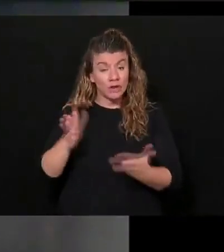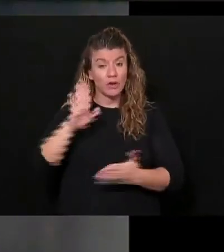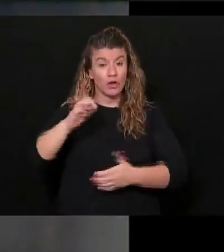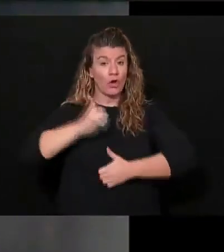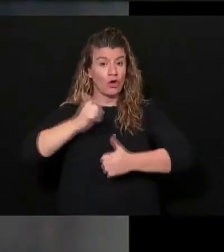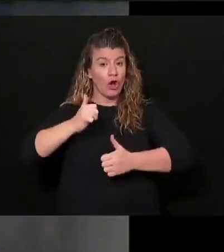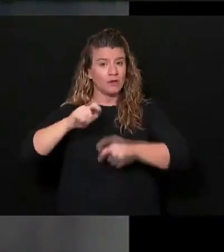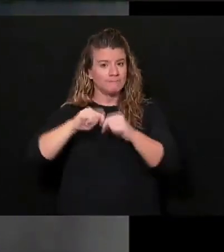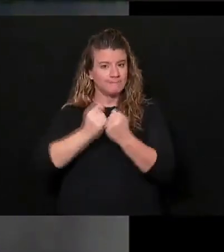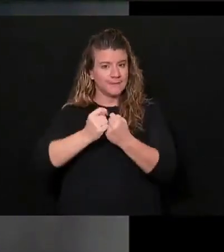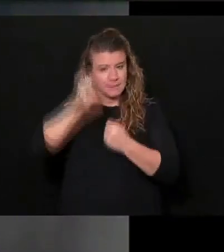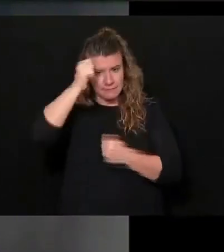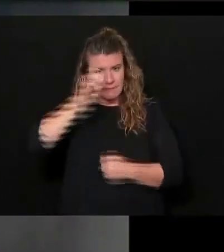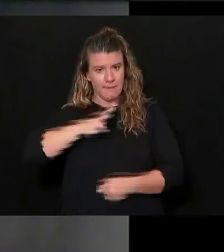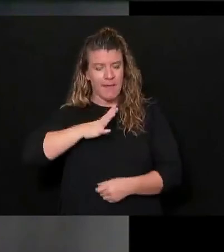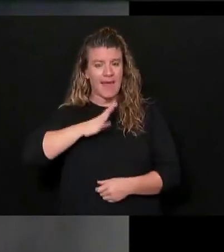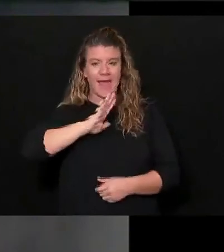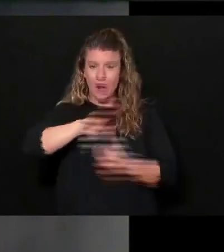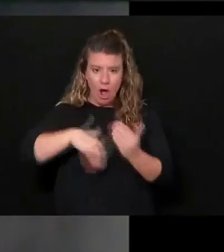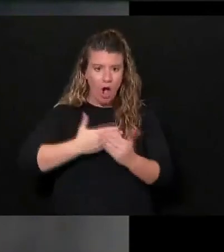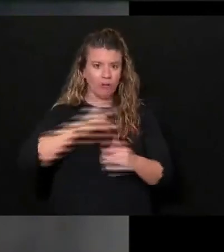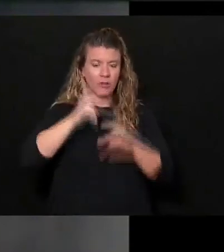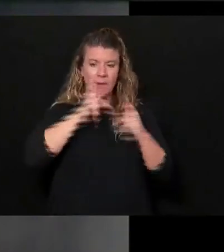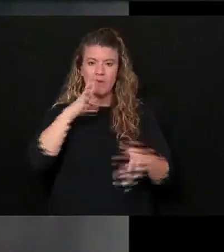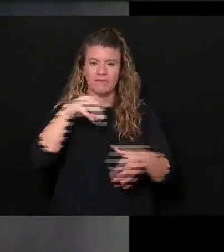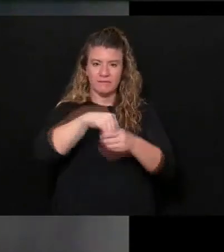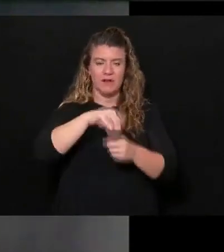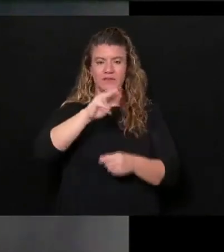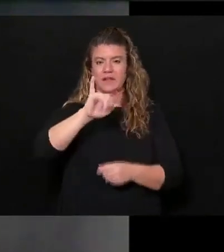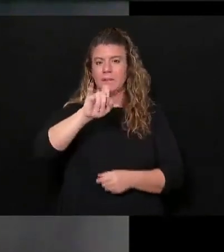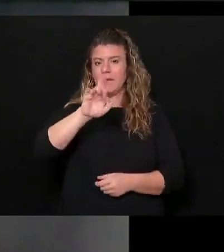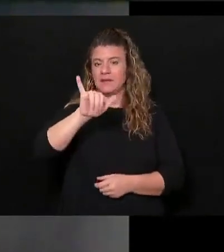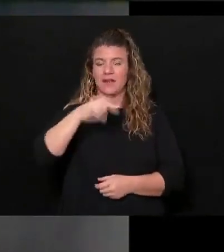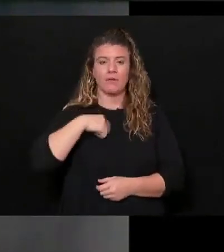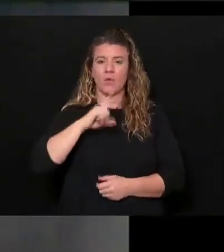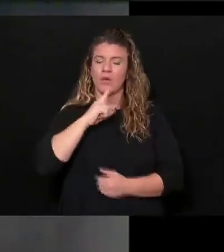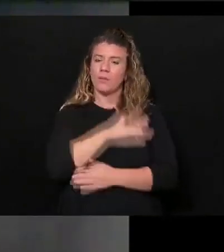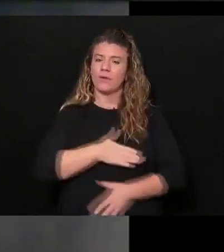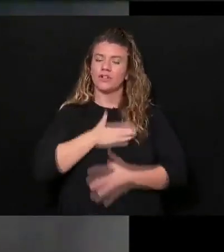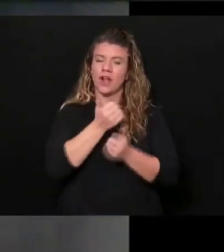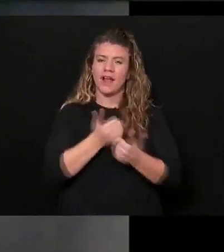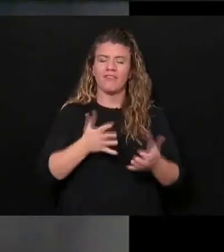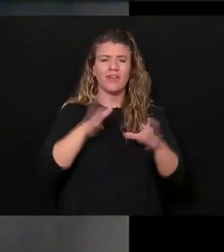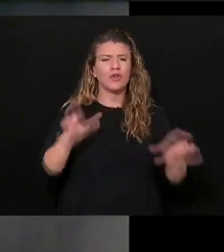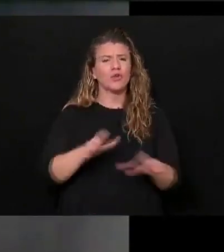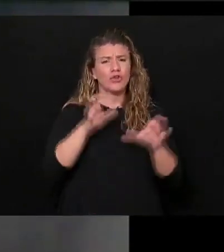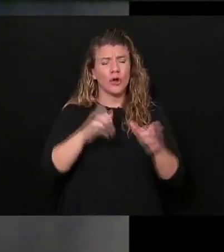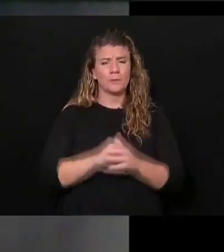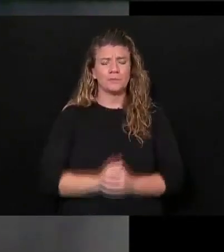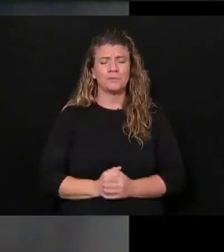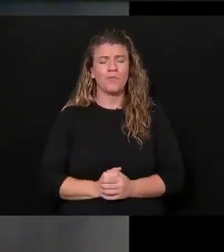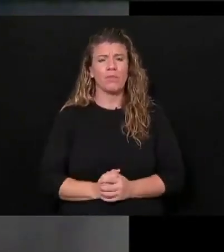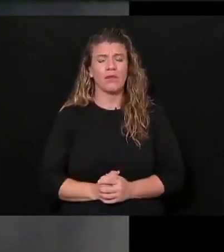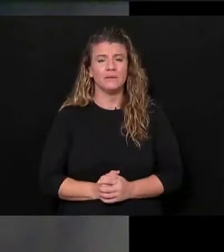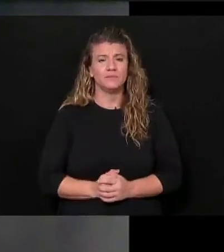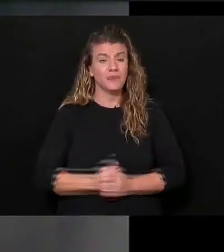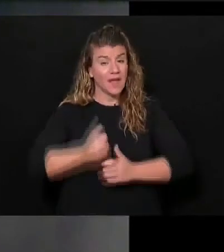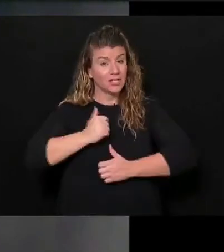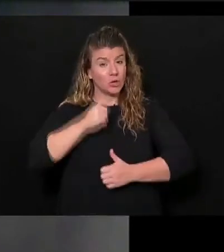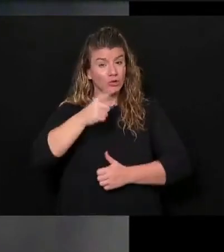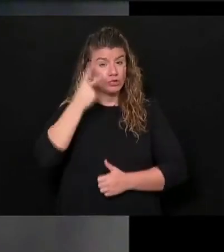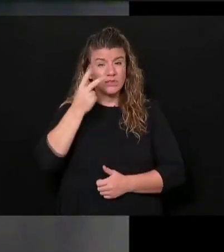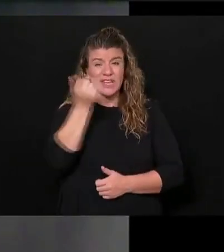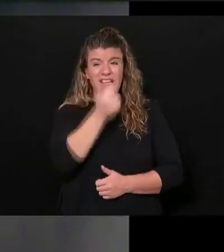and also to all military out there. We appreciate so much what you do. General, do you see any parallels